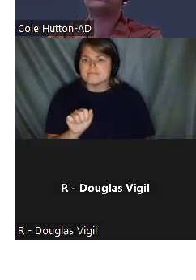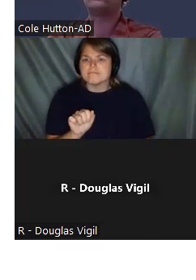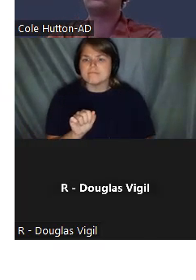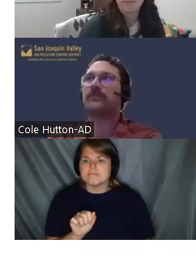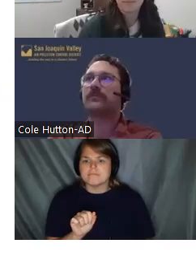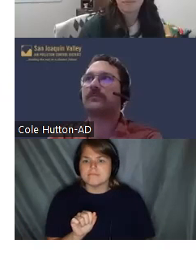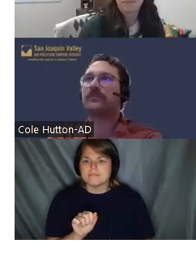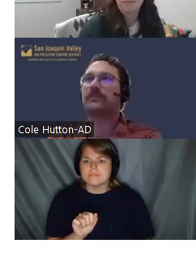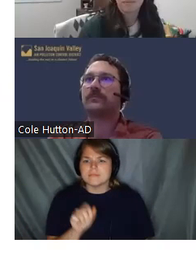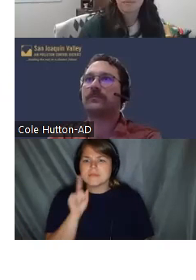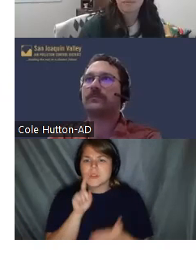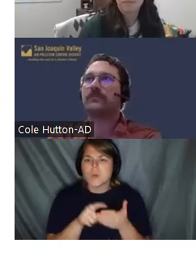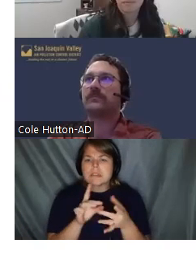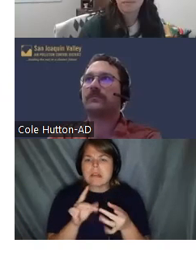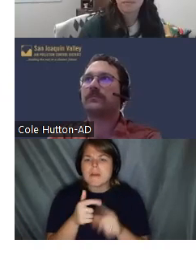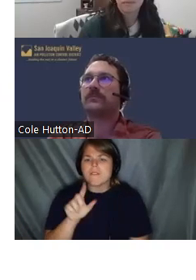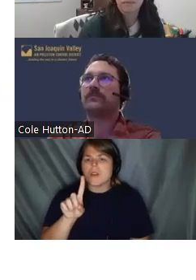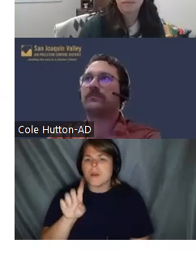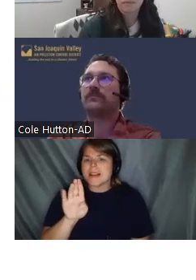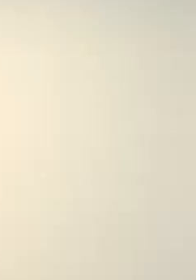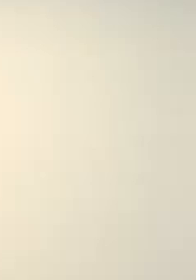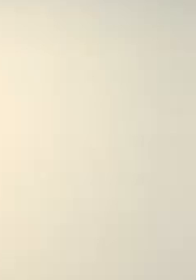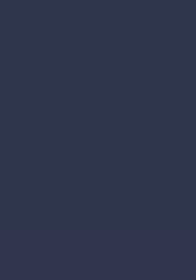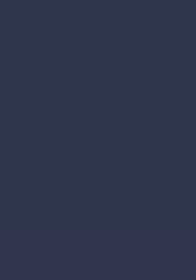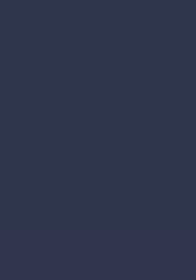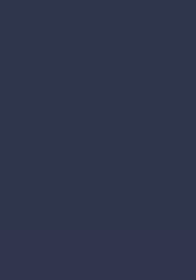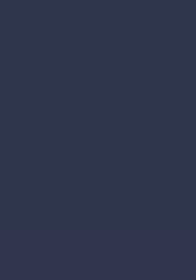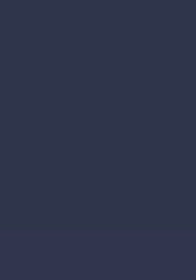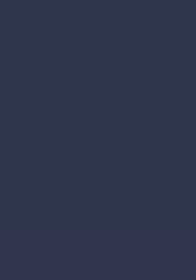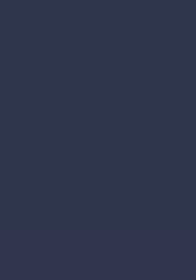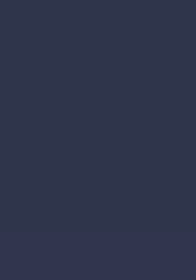I see a comment from Debbie saying great presentation, Cole. Thank you.